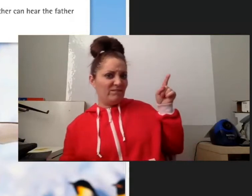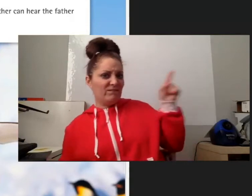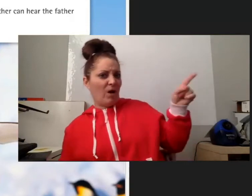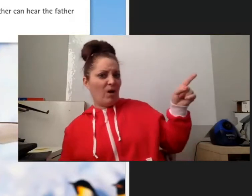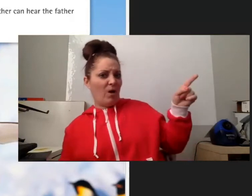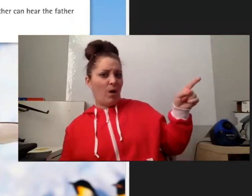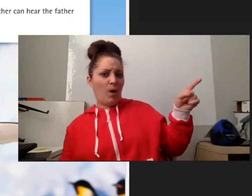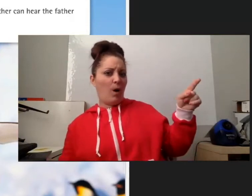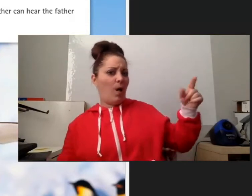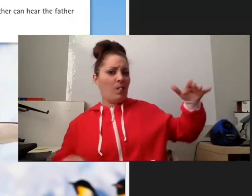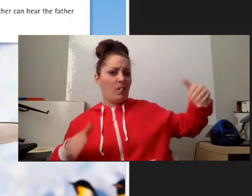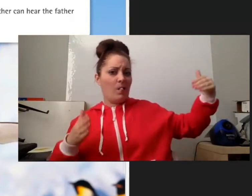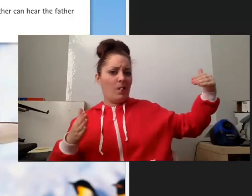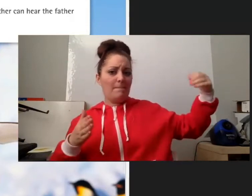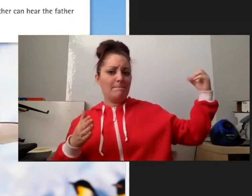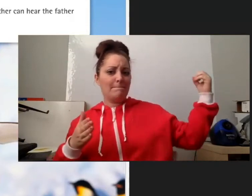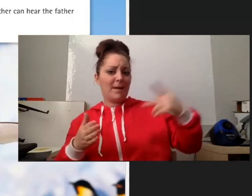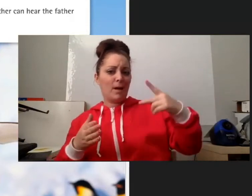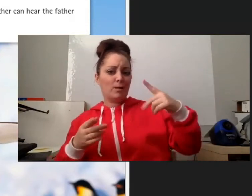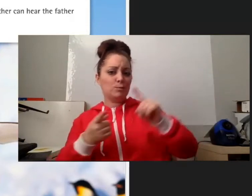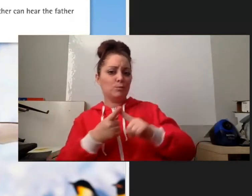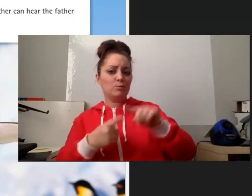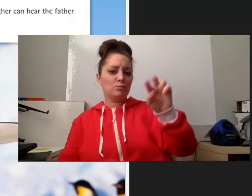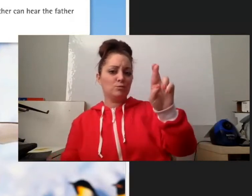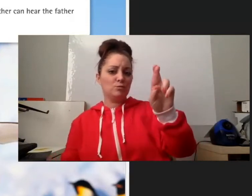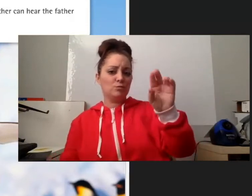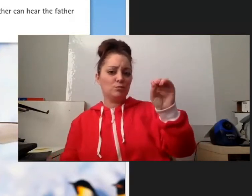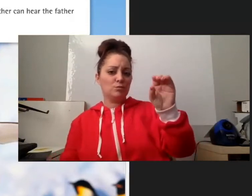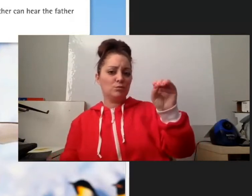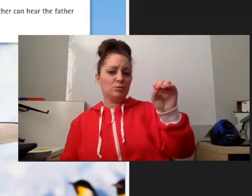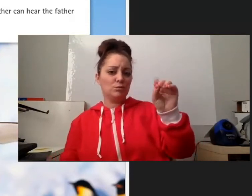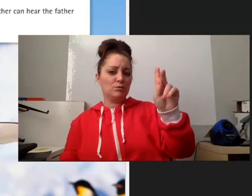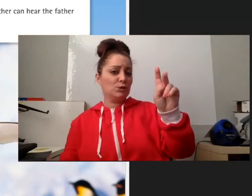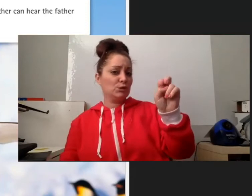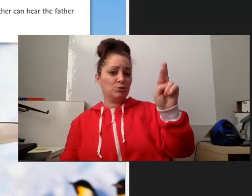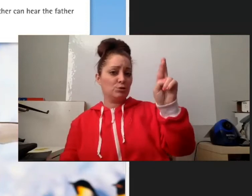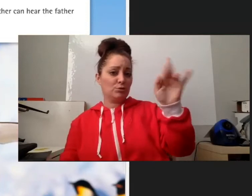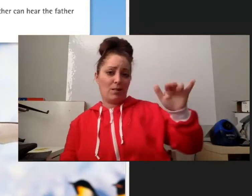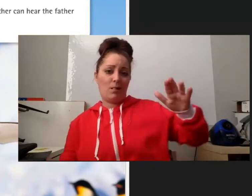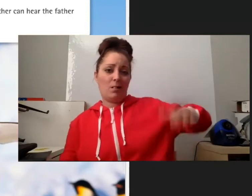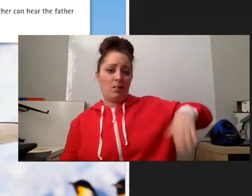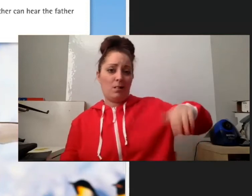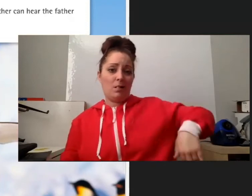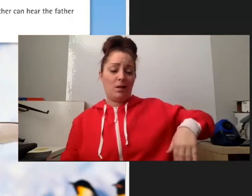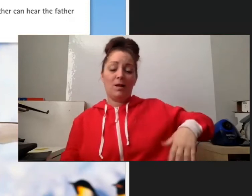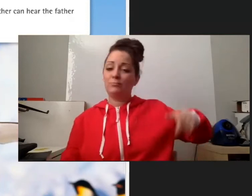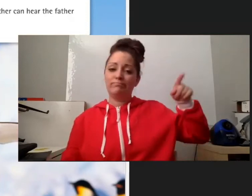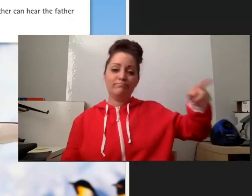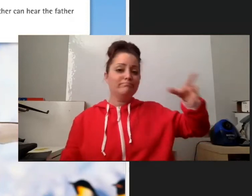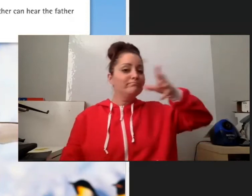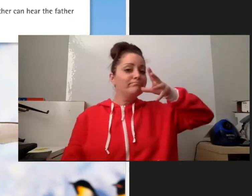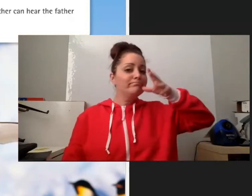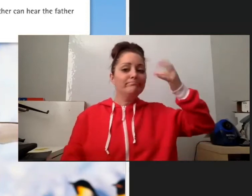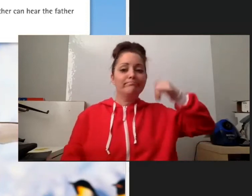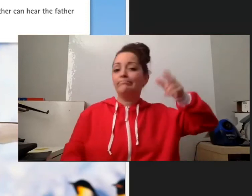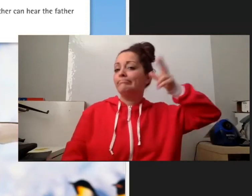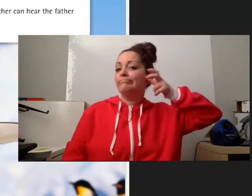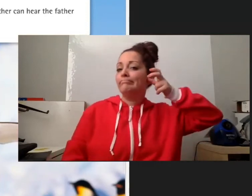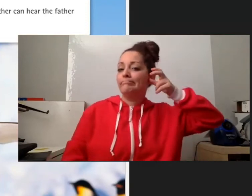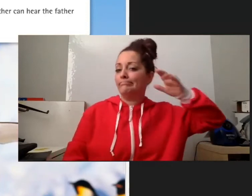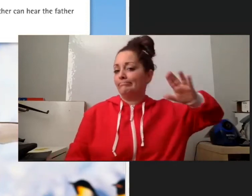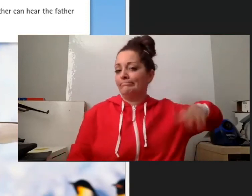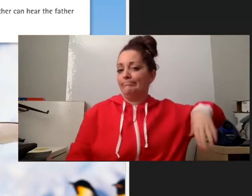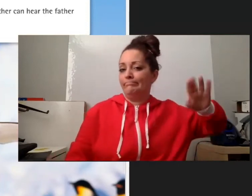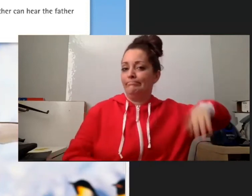The penguin mother is on her way back to the rookery, but